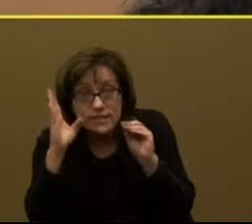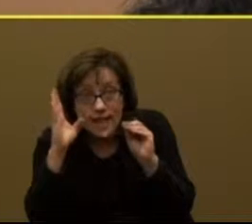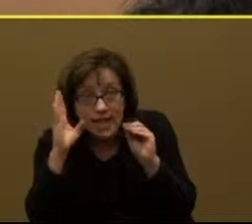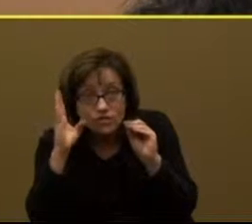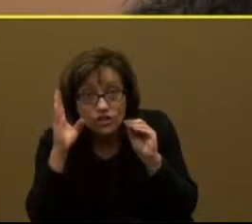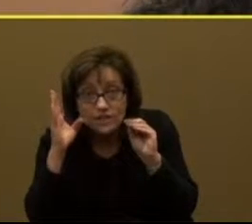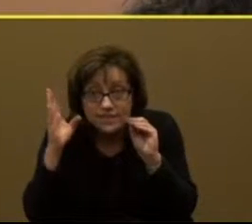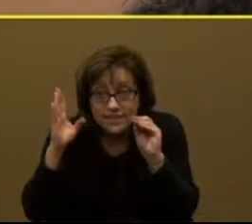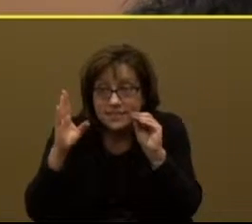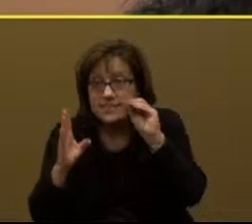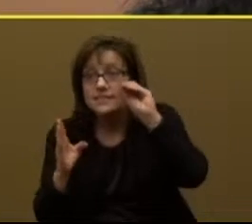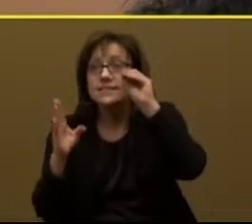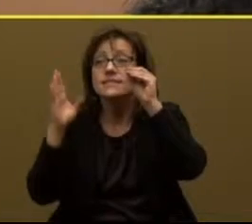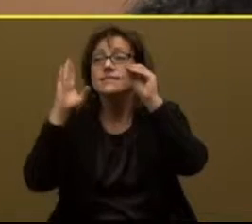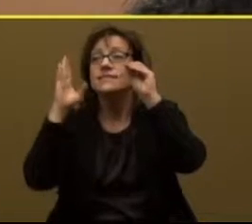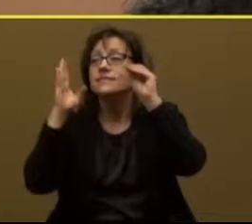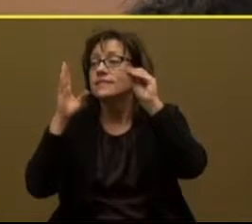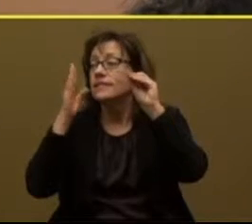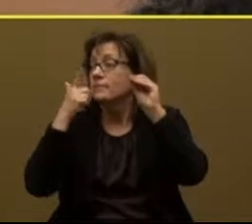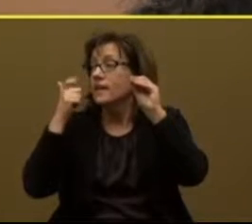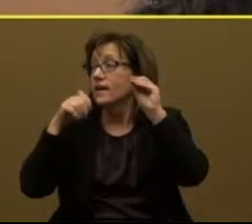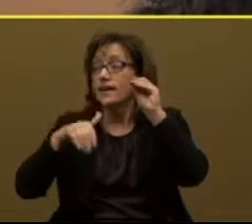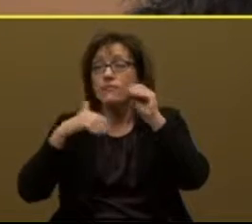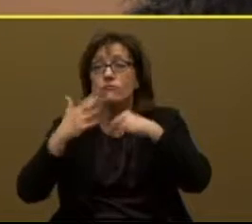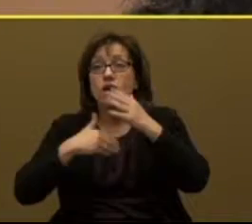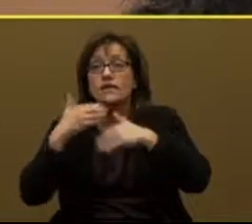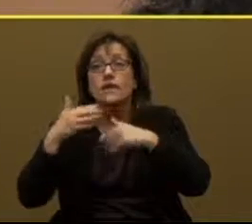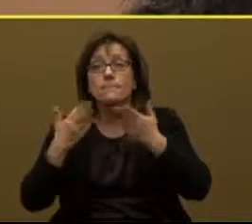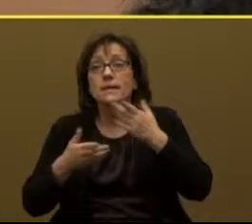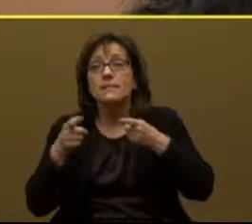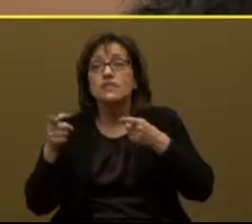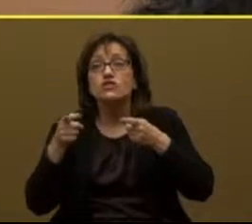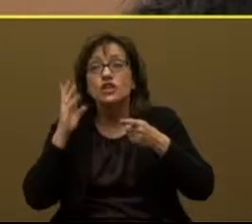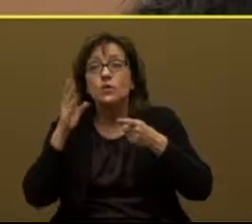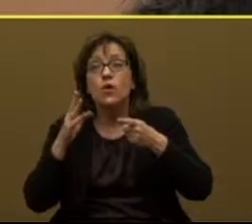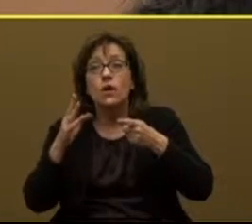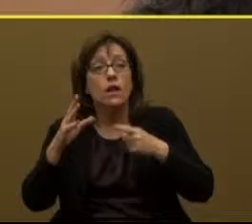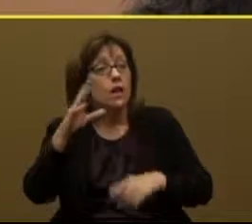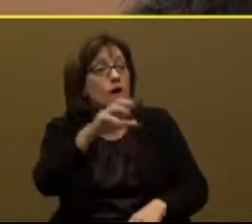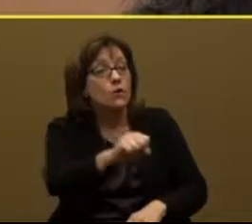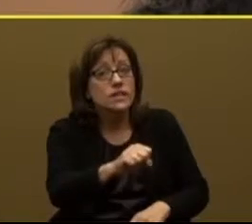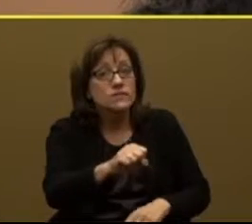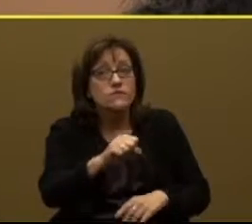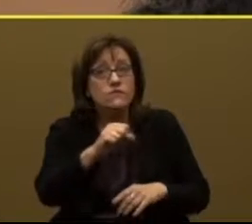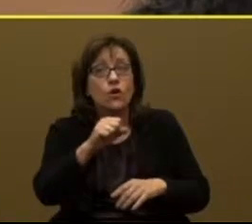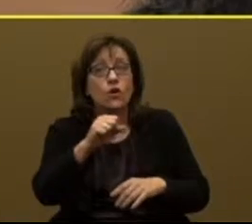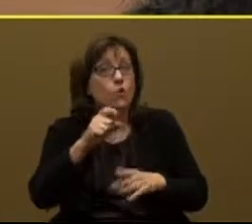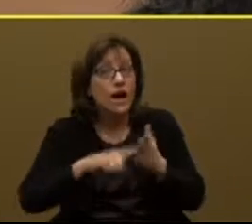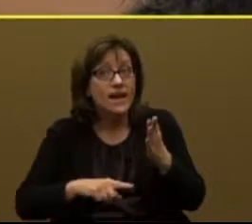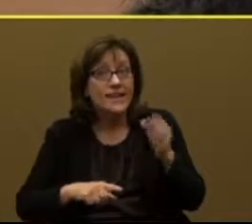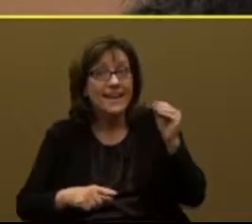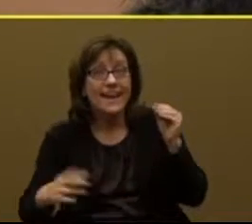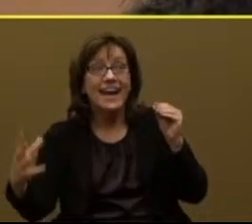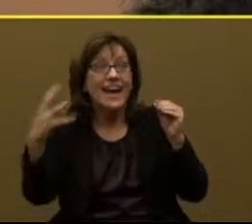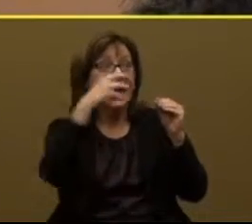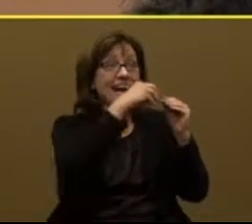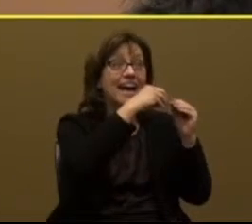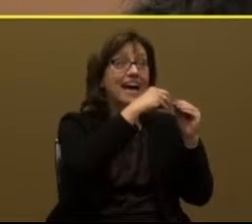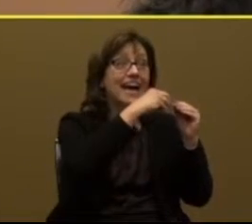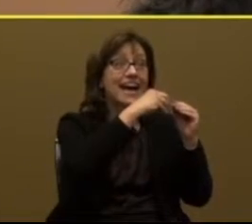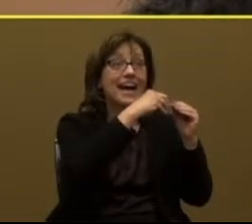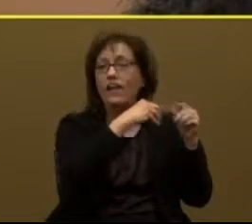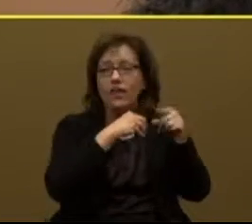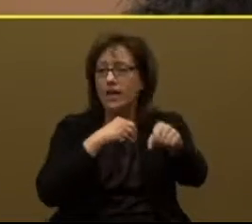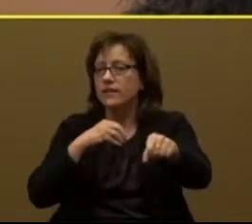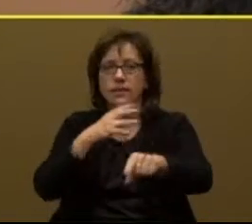in the process, because in the process she's probably going to reach for what? And then